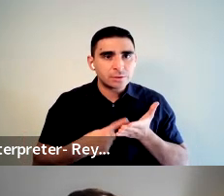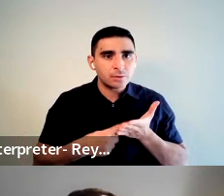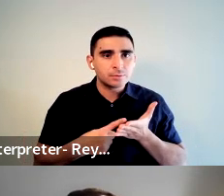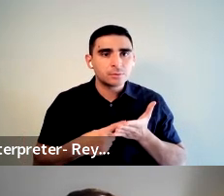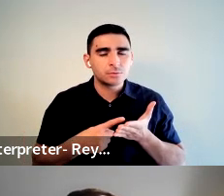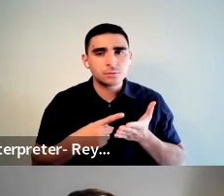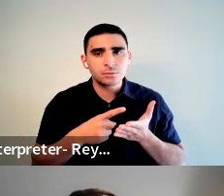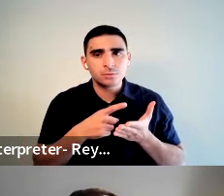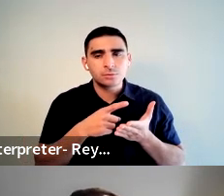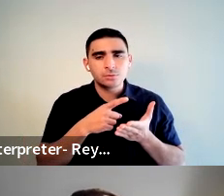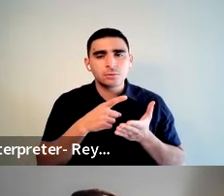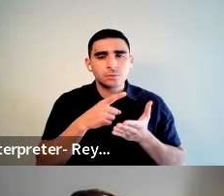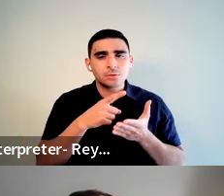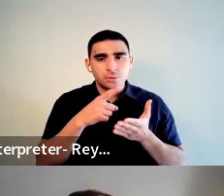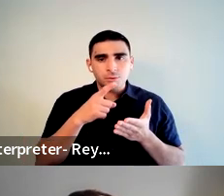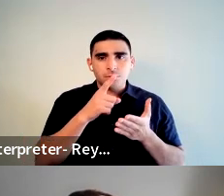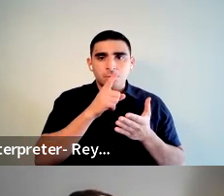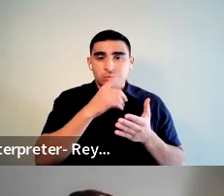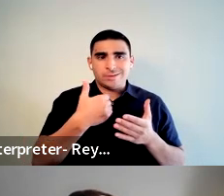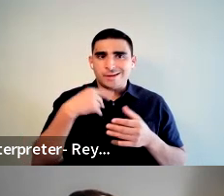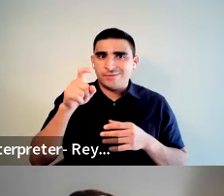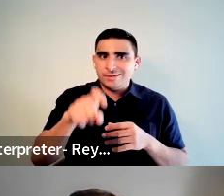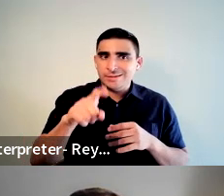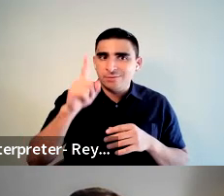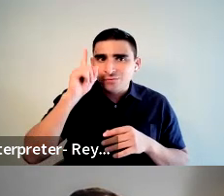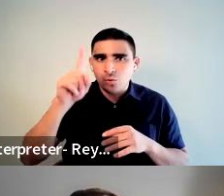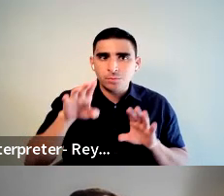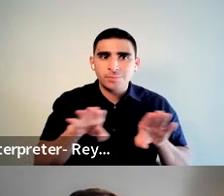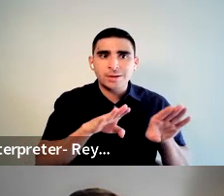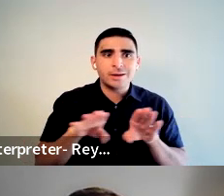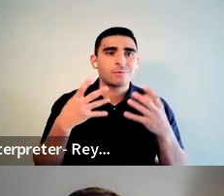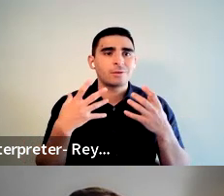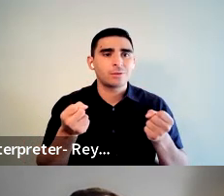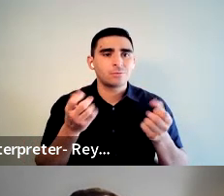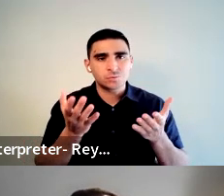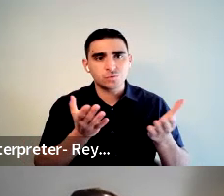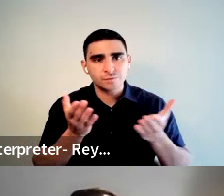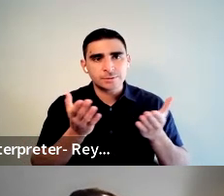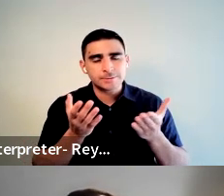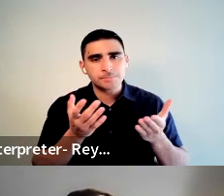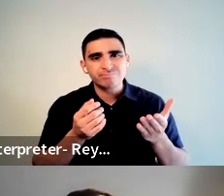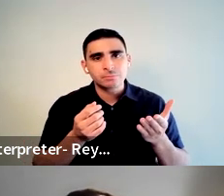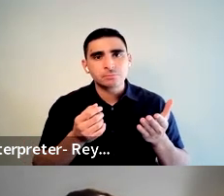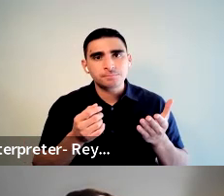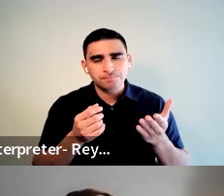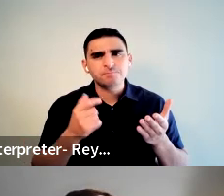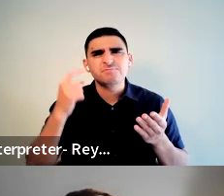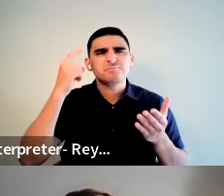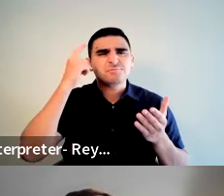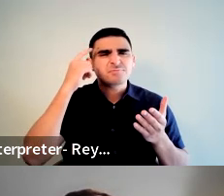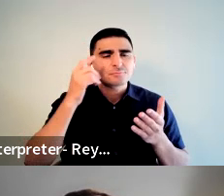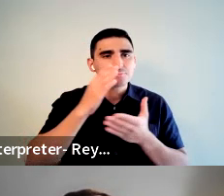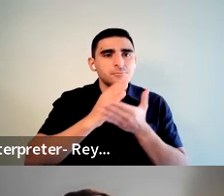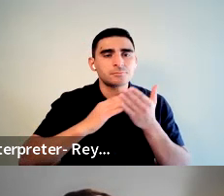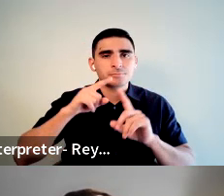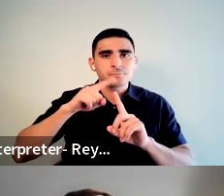of the rising need of behavioral health services, right? And then I think, I just think some of the high points of it are